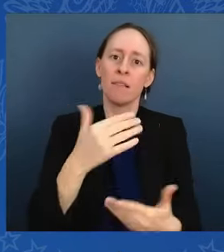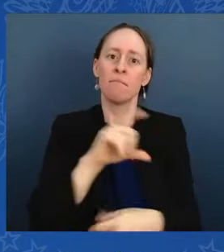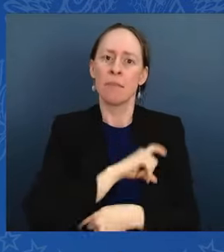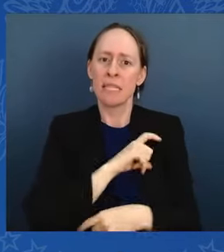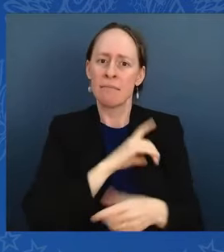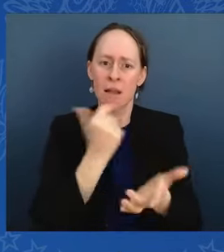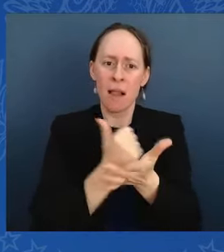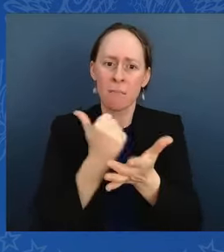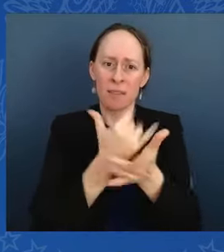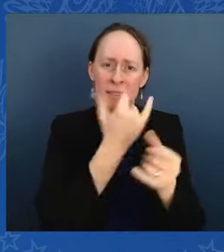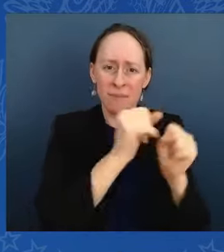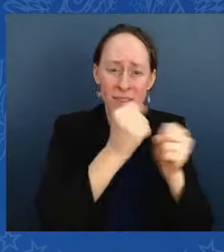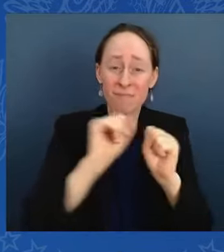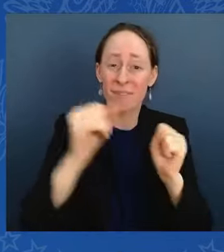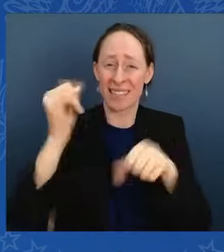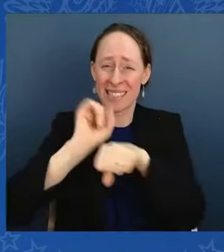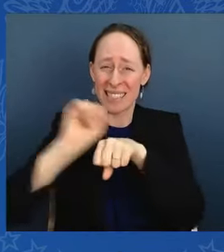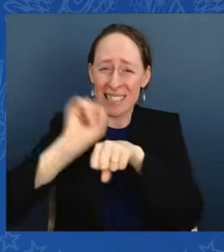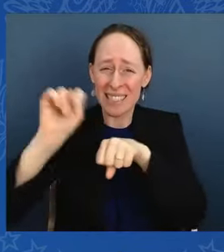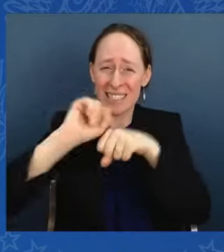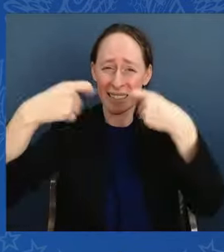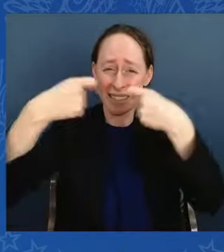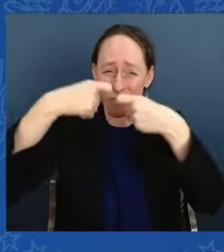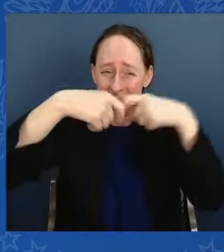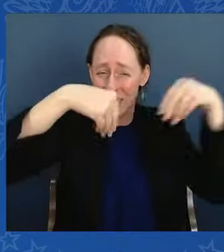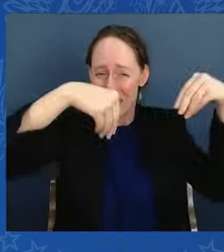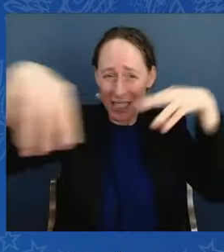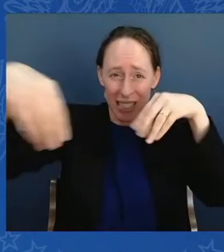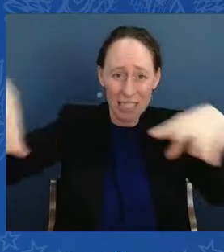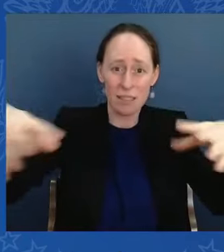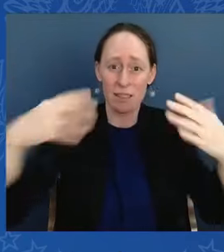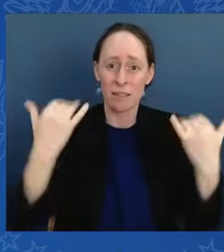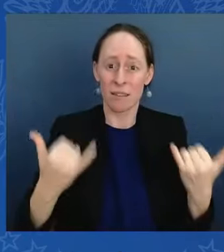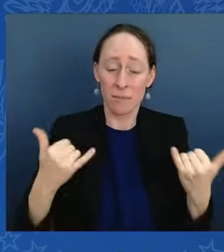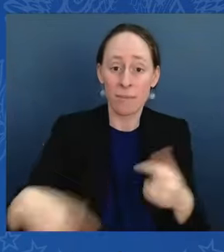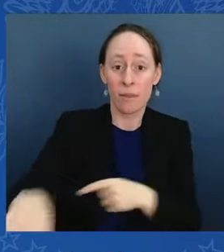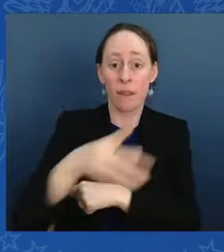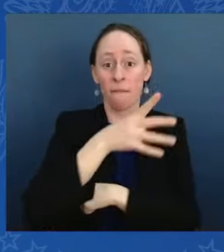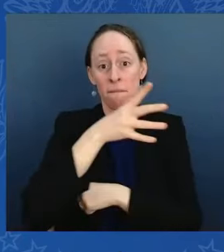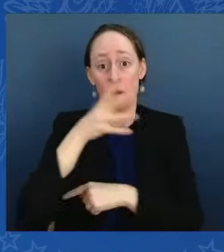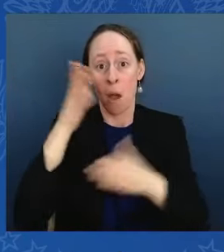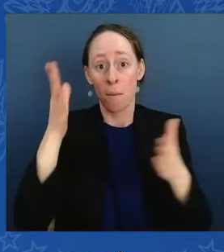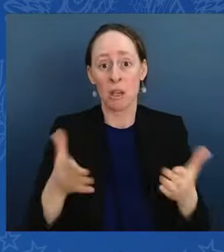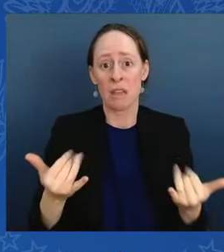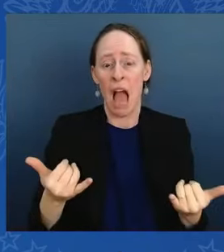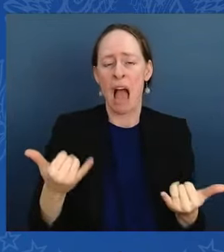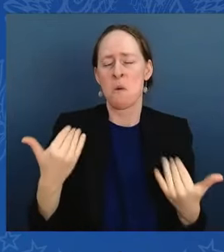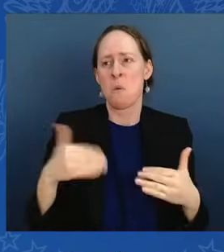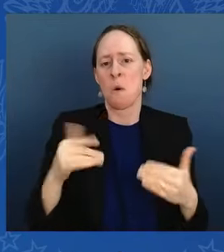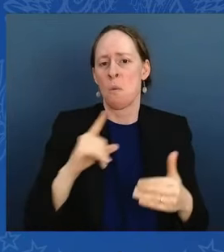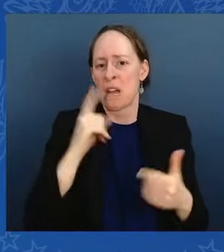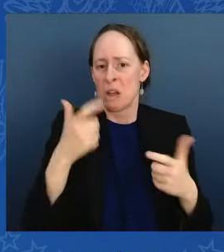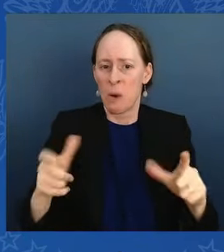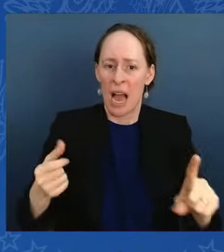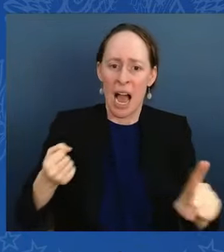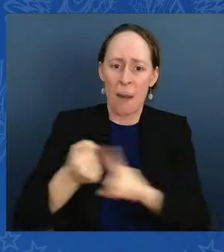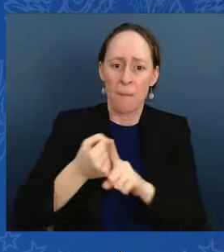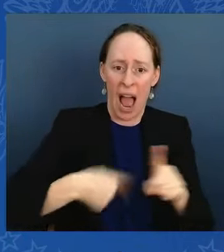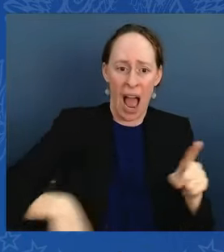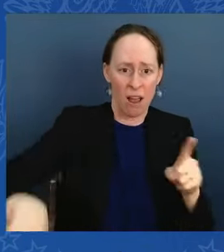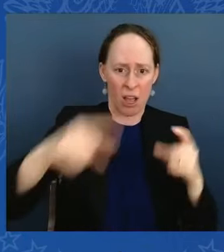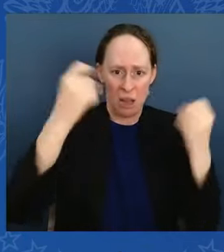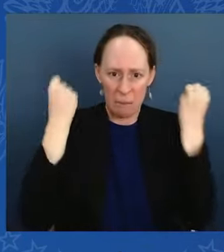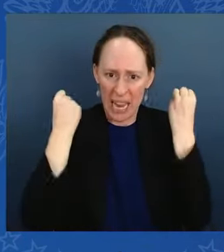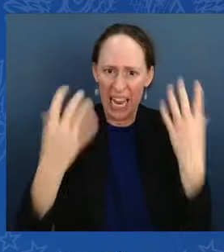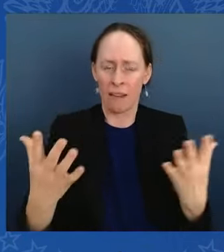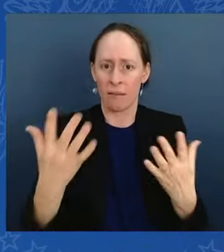in five southern states have been impacted by this storm, unlike anything they have experienced before. We need assistance. We